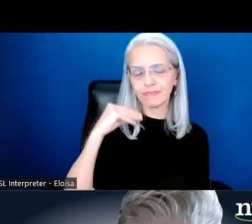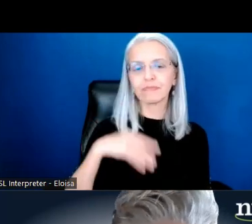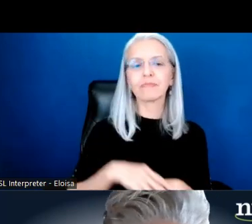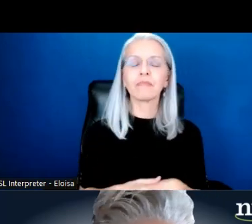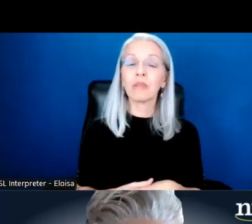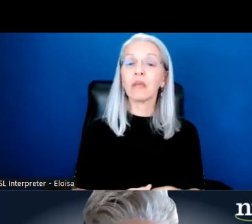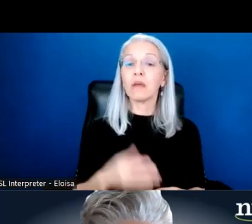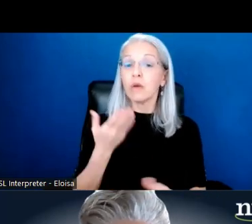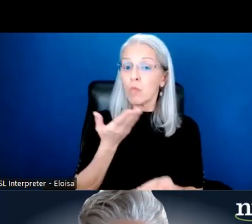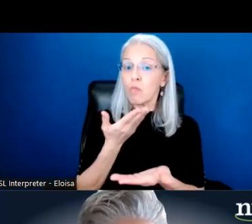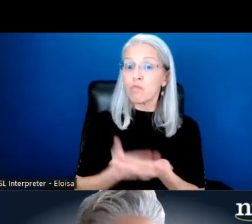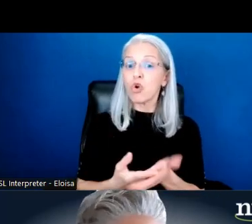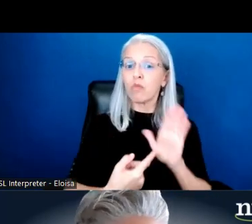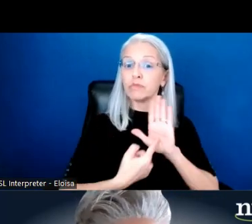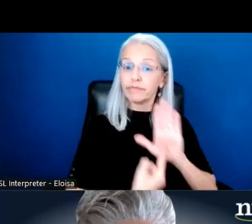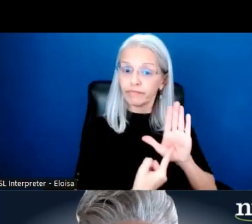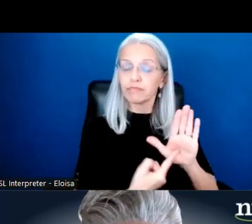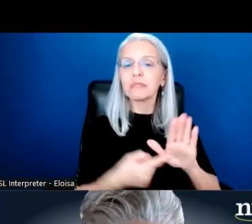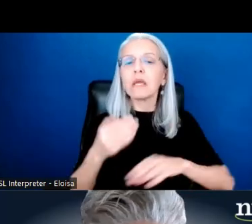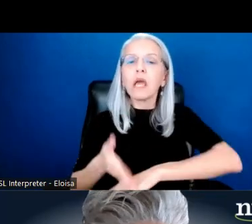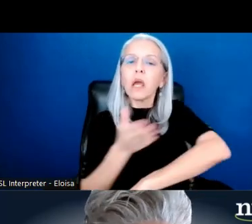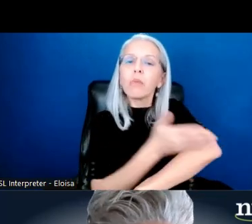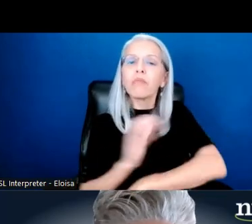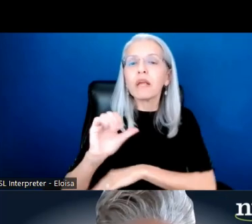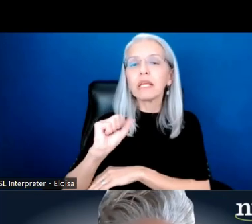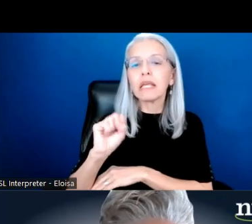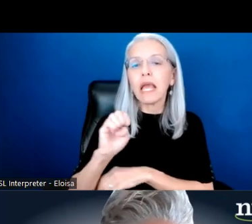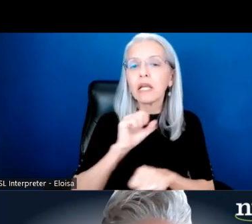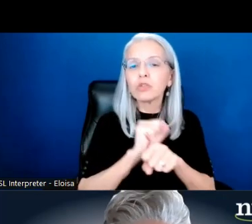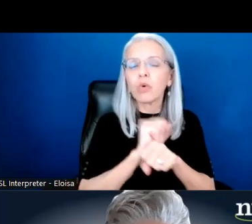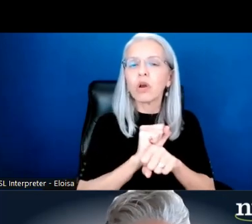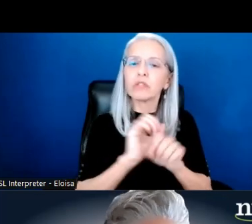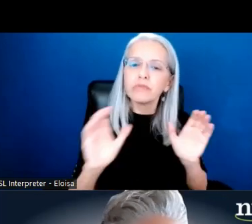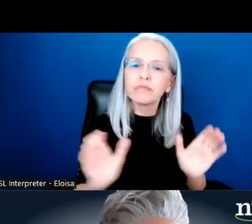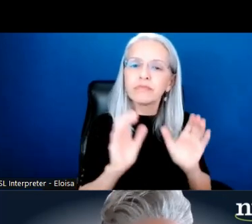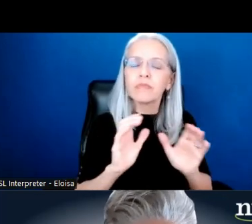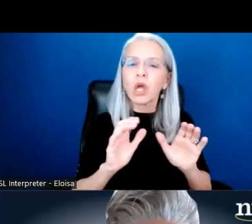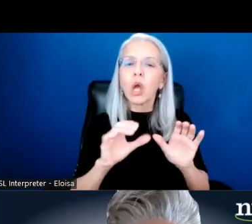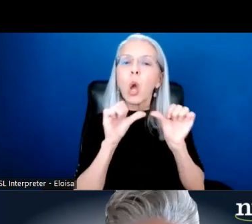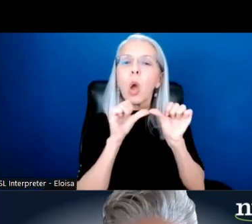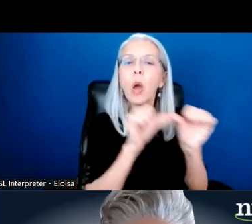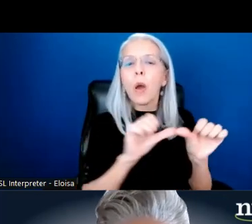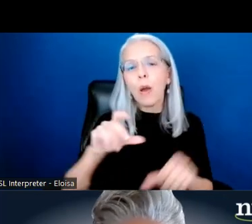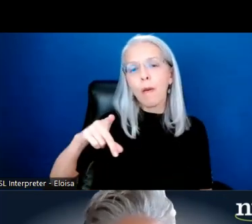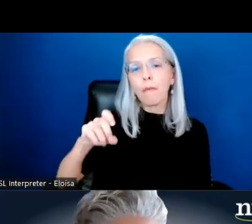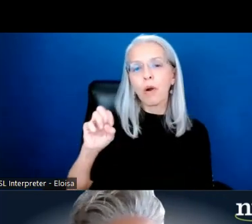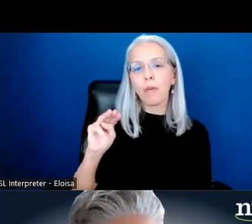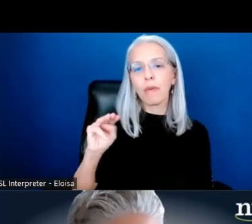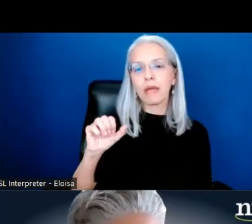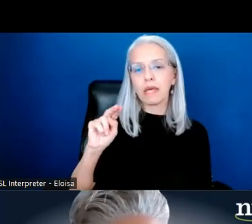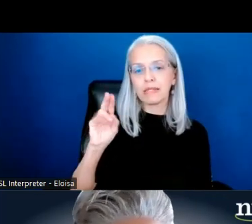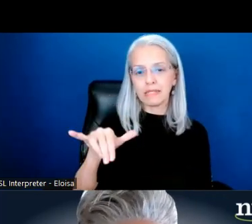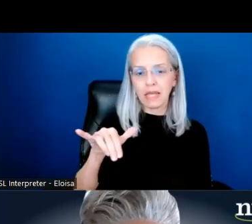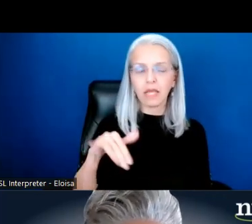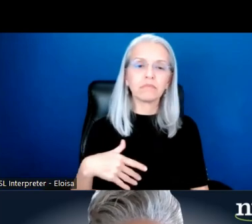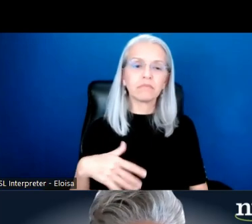shown to improve casework and clinical practice by infusing permanency, adoption, and mental health competency in child